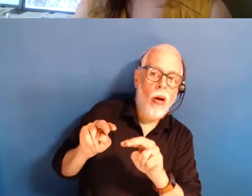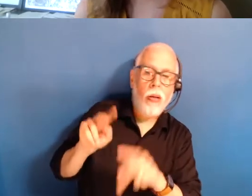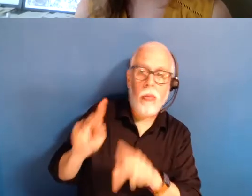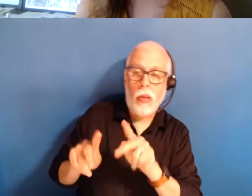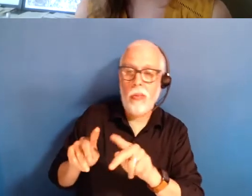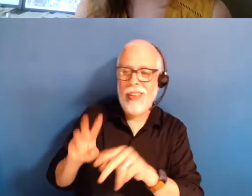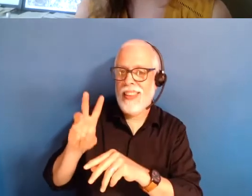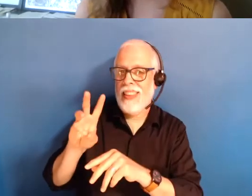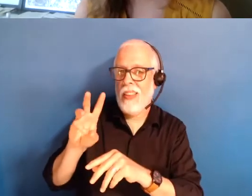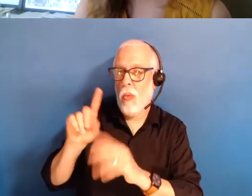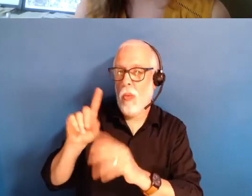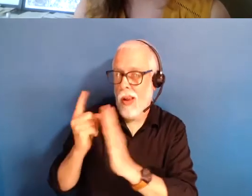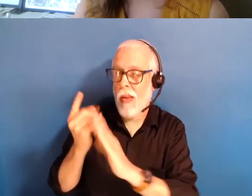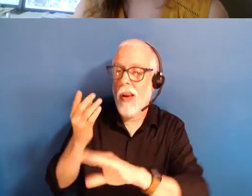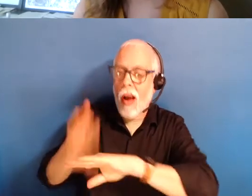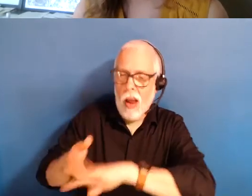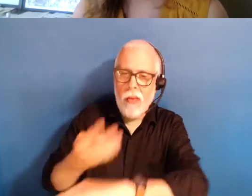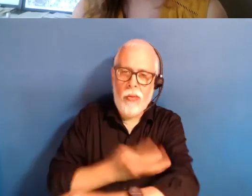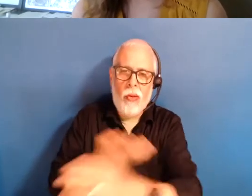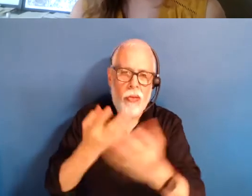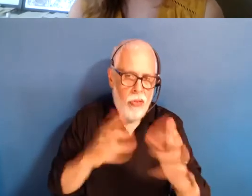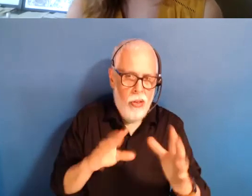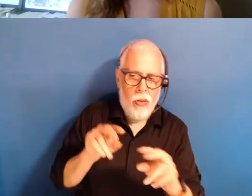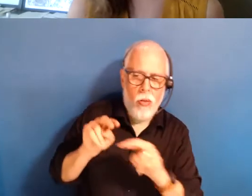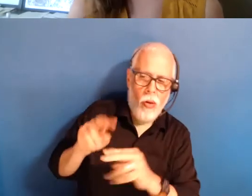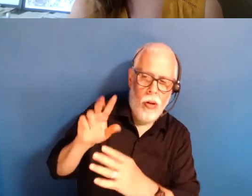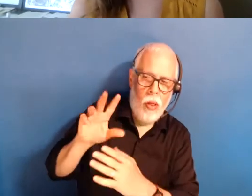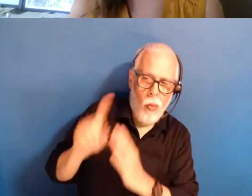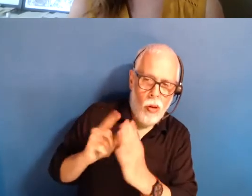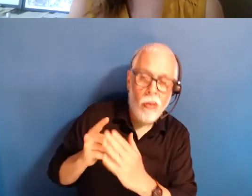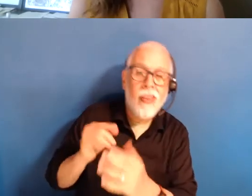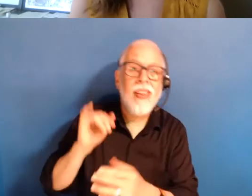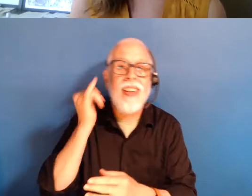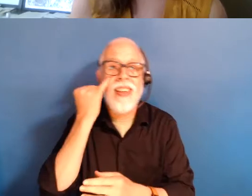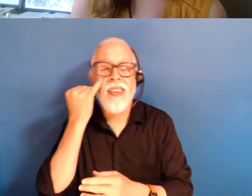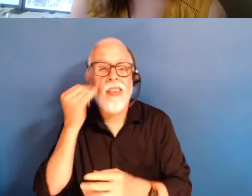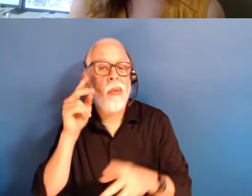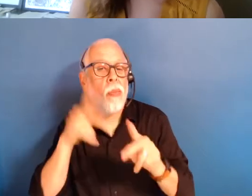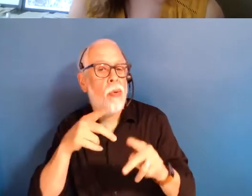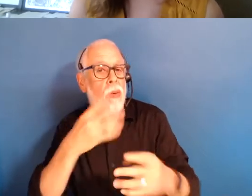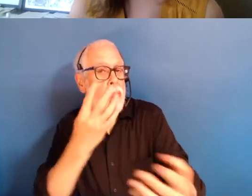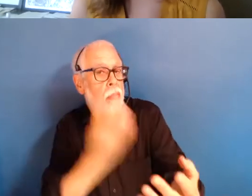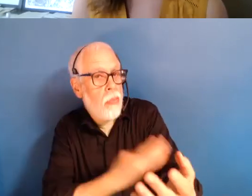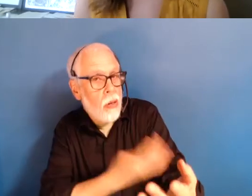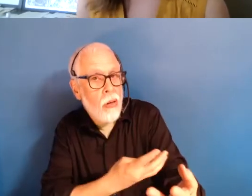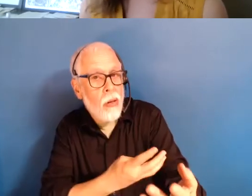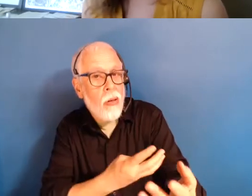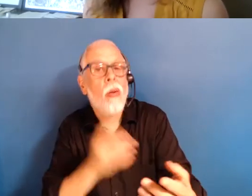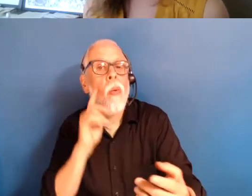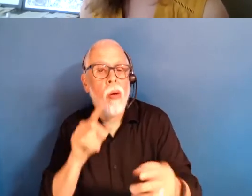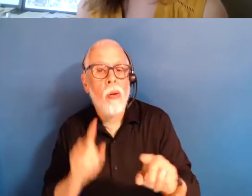for 60 minutes after the infusion. So if you're going to get a monoclonal antibody, you will be